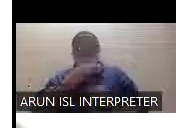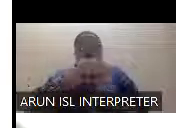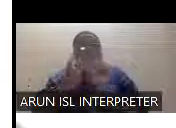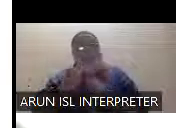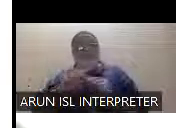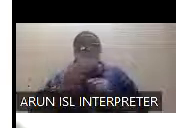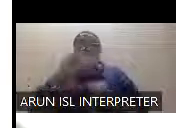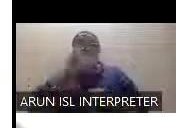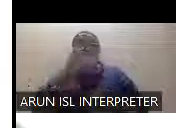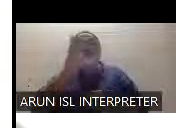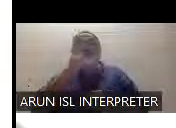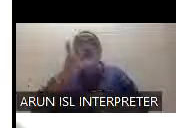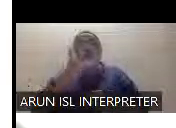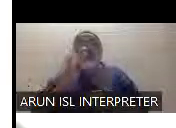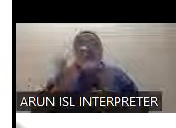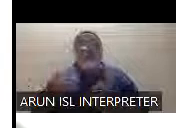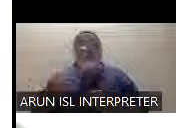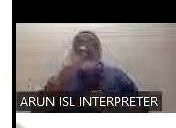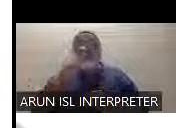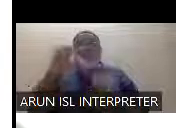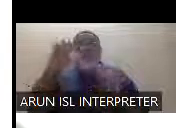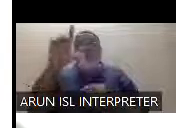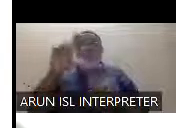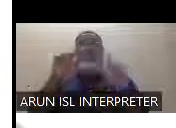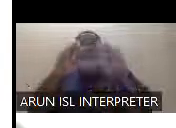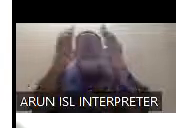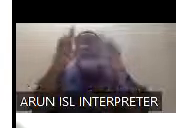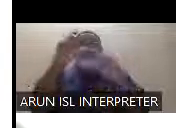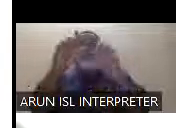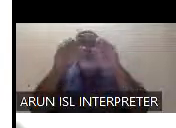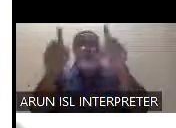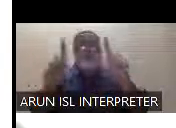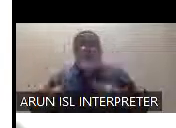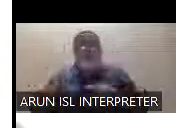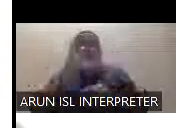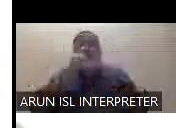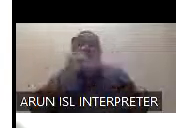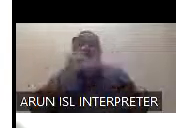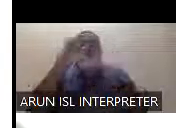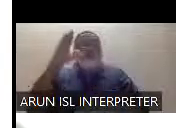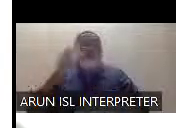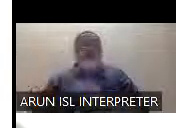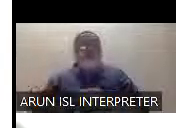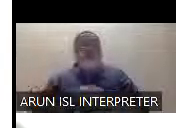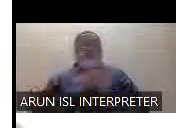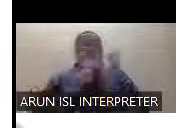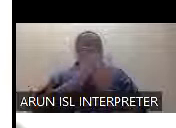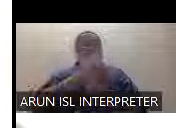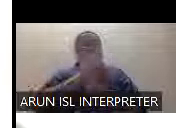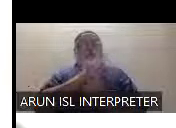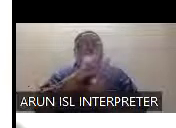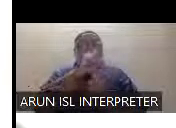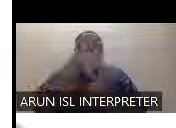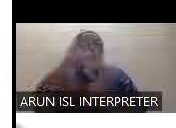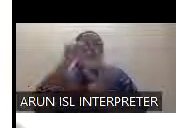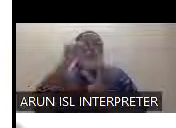impairment, though I have given you only one icon. Under visual also, we can actually look at two categories. One is complete loss of